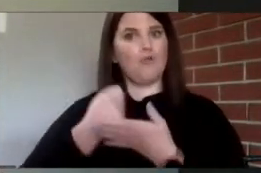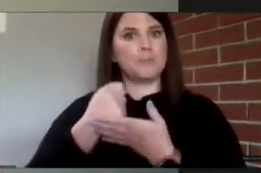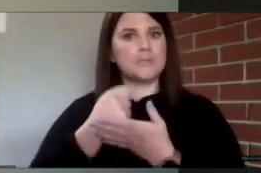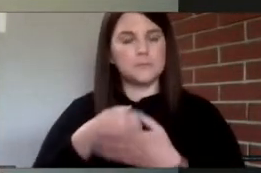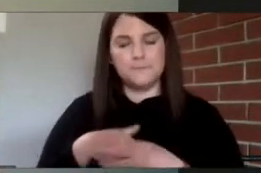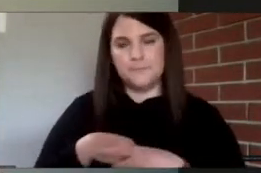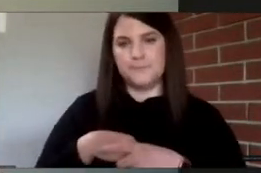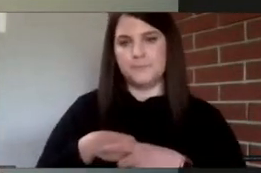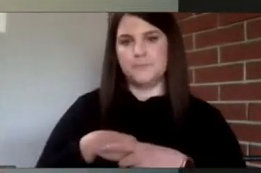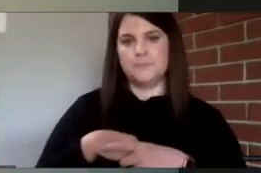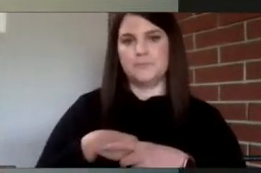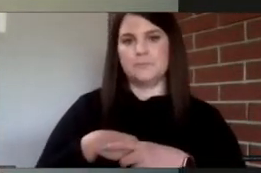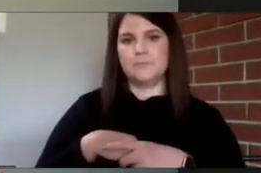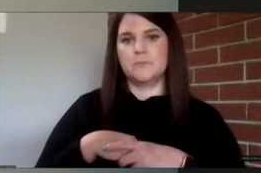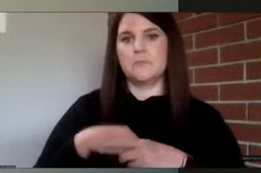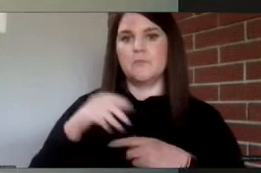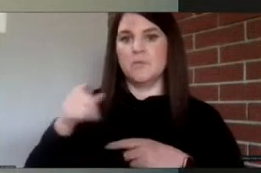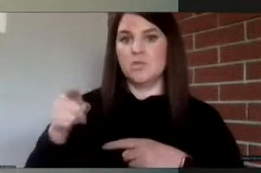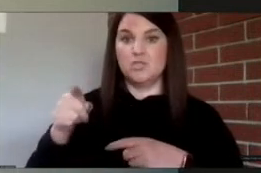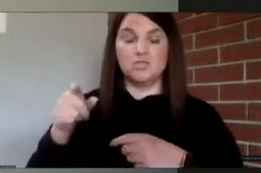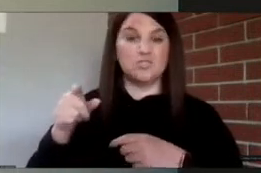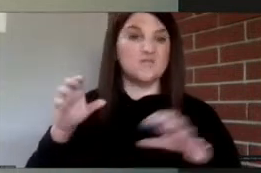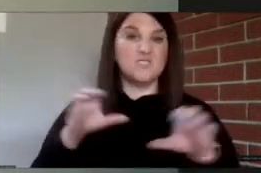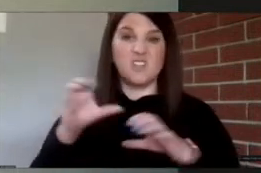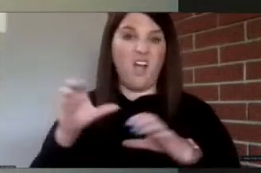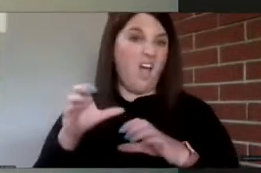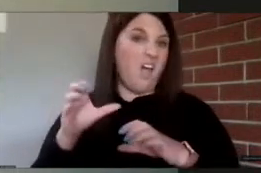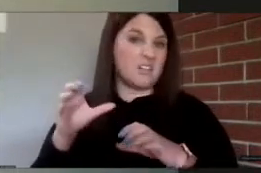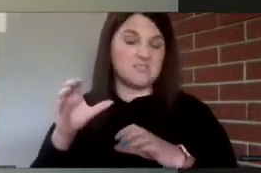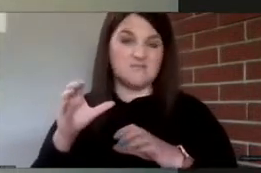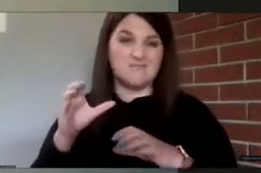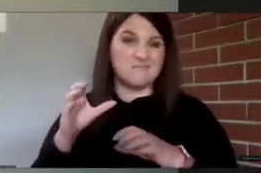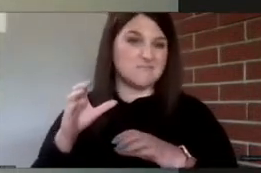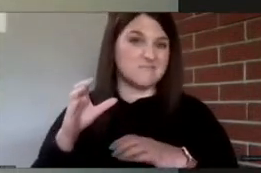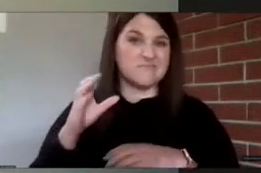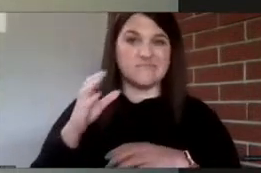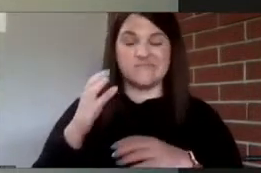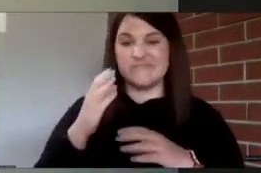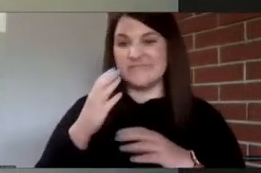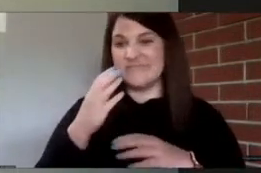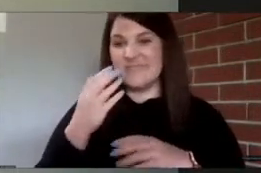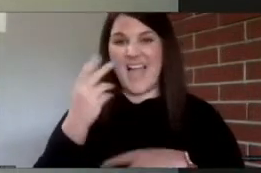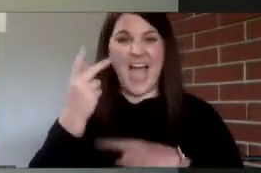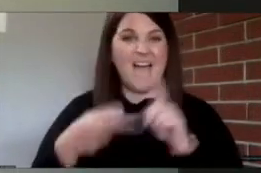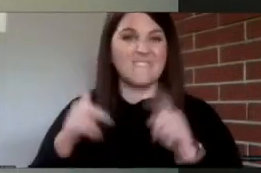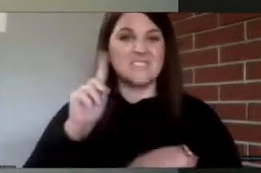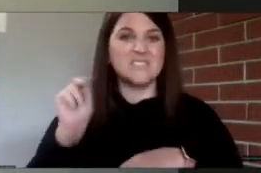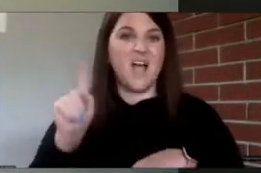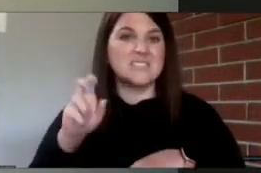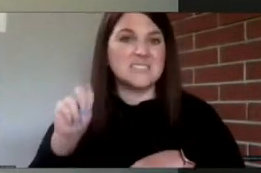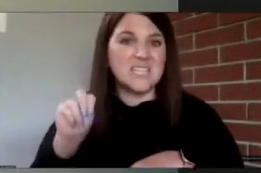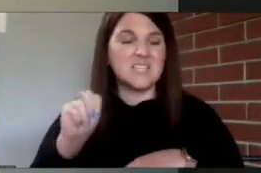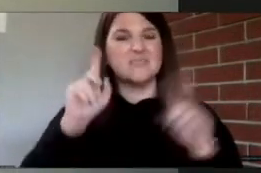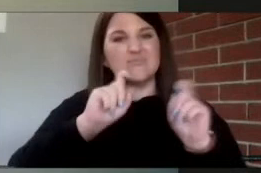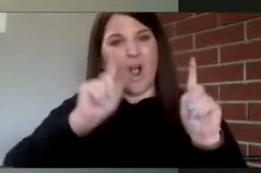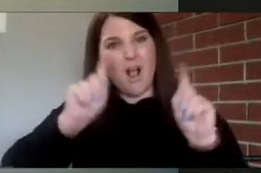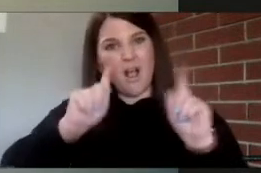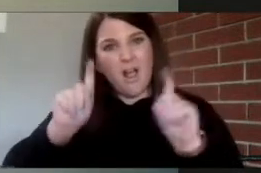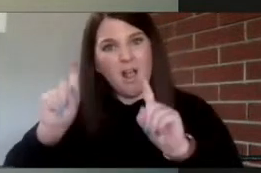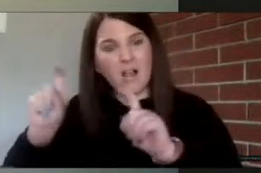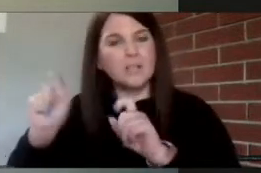fact is, she's done over half a dozen clinical trials in different contexts around the world with different target populations. And she